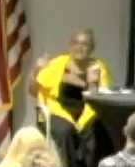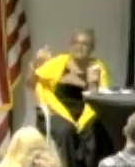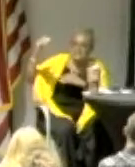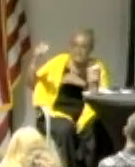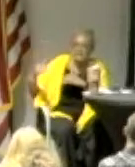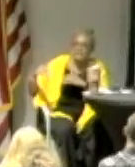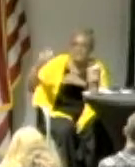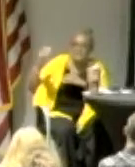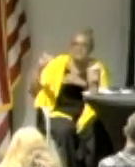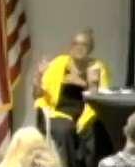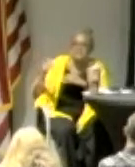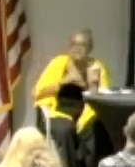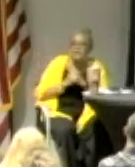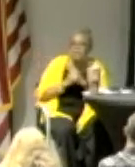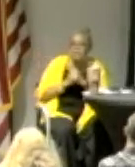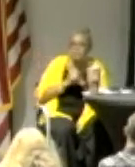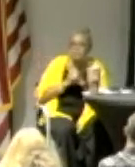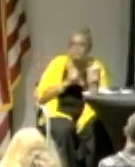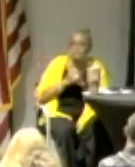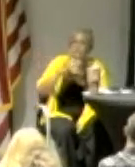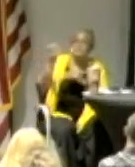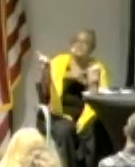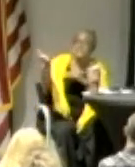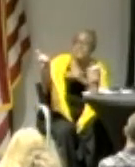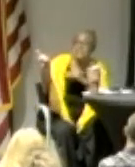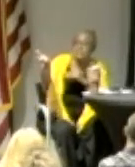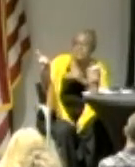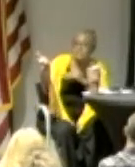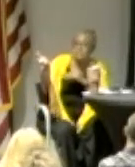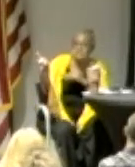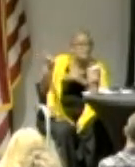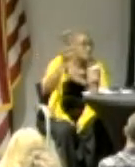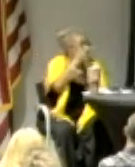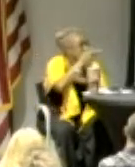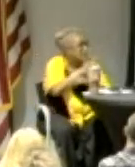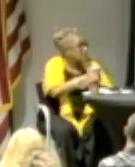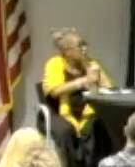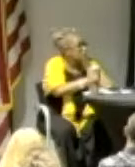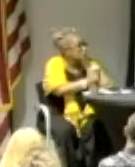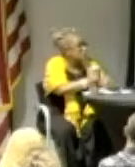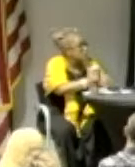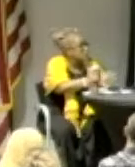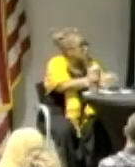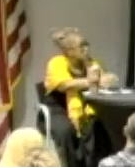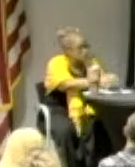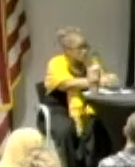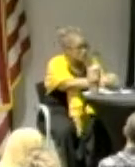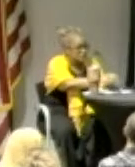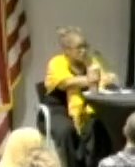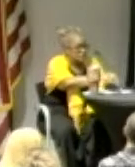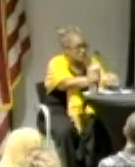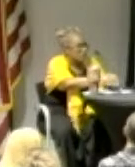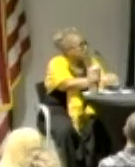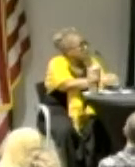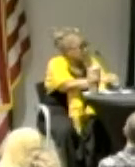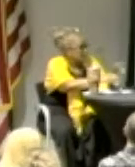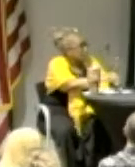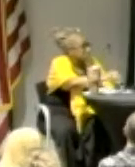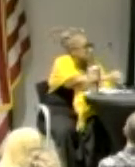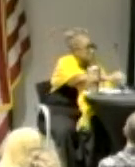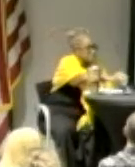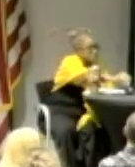have had a codified system of how we're gonna move forward. But thank you for giving voice to that. Erin, can you talk about what we're gonna do this year? Yeah, I